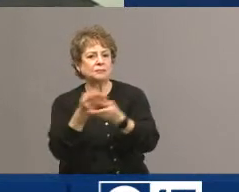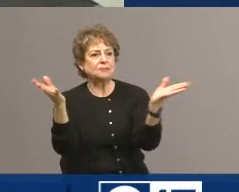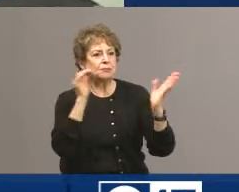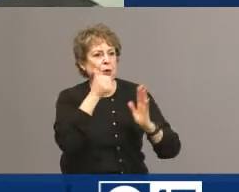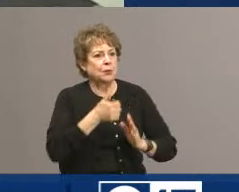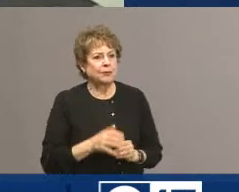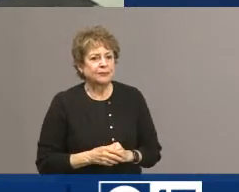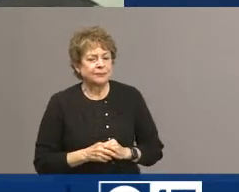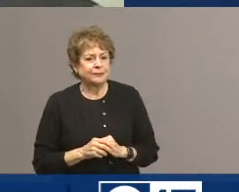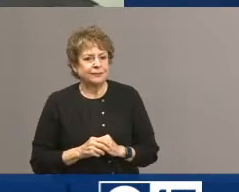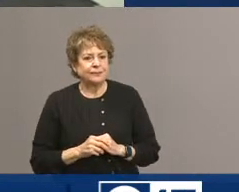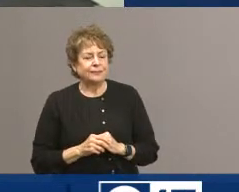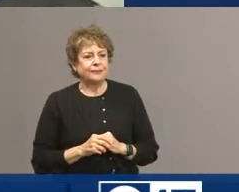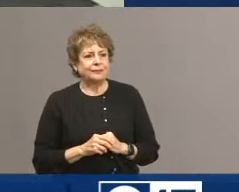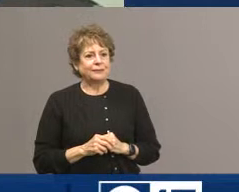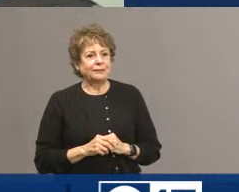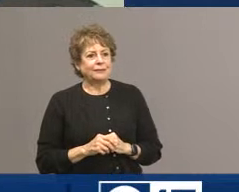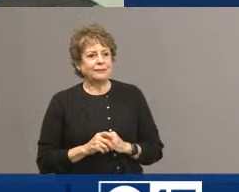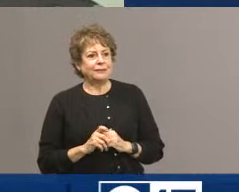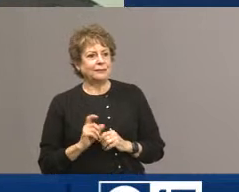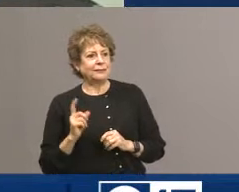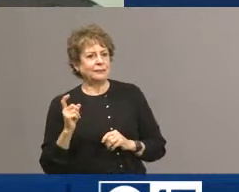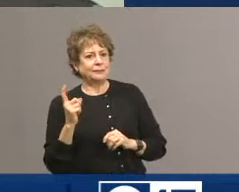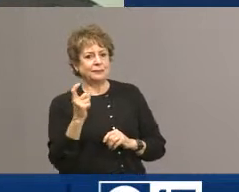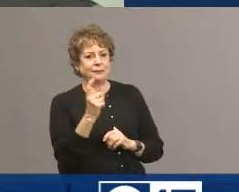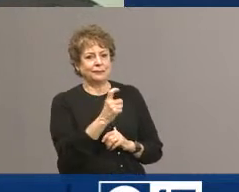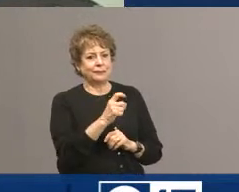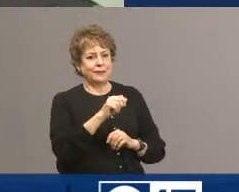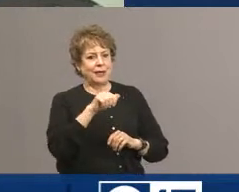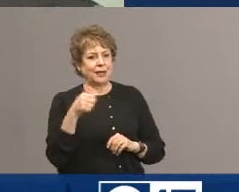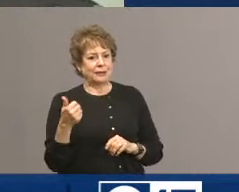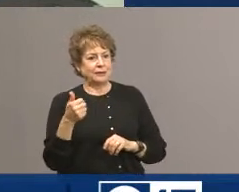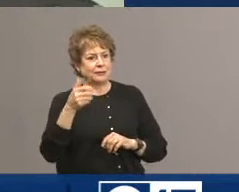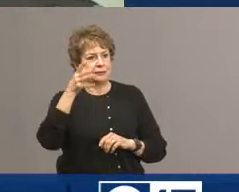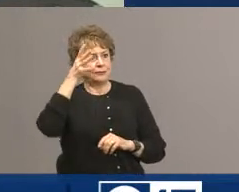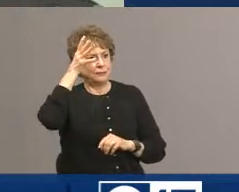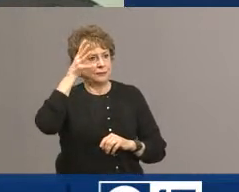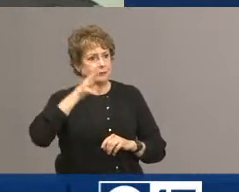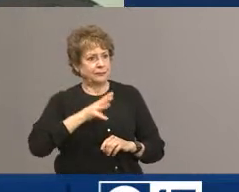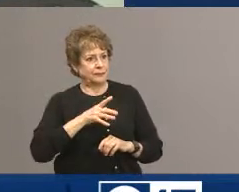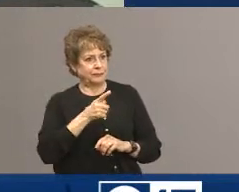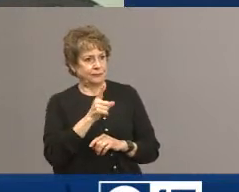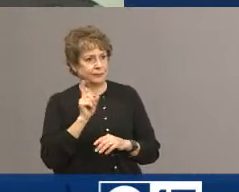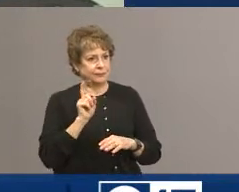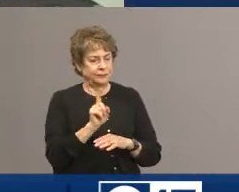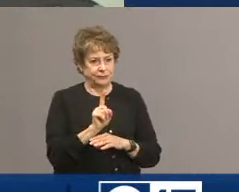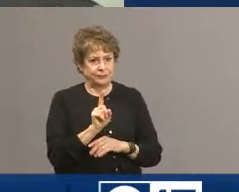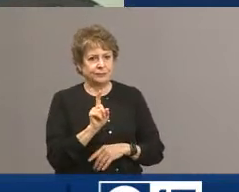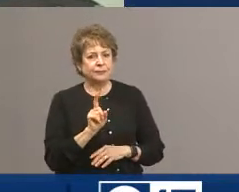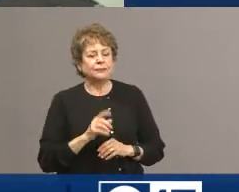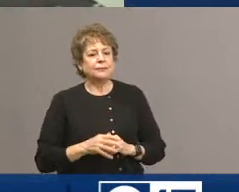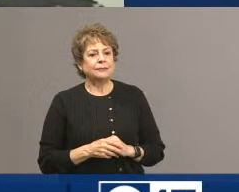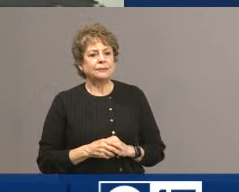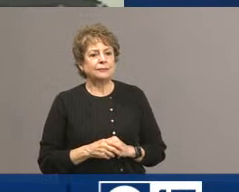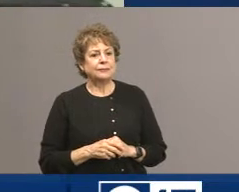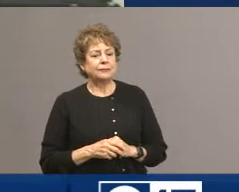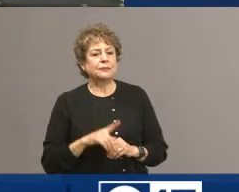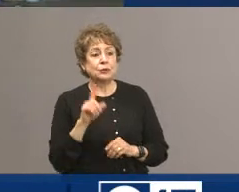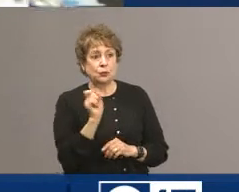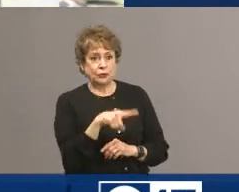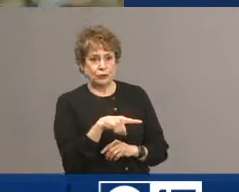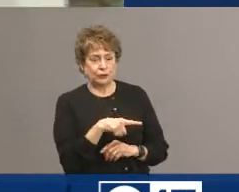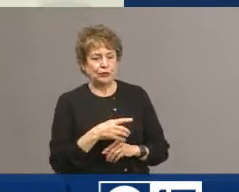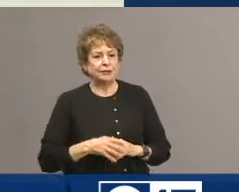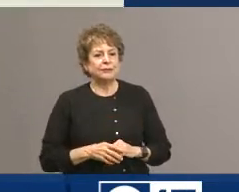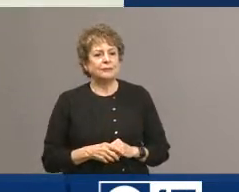Hi, Howie. Two things. One, I saw the order on bars. What about restaurants? Are we going to keep the rules the